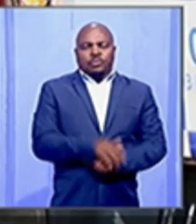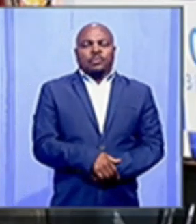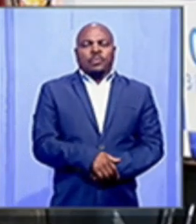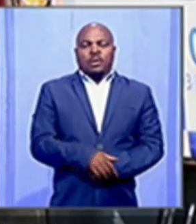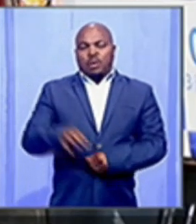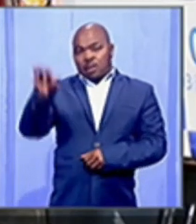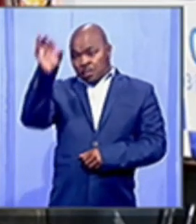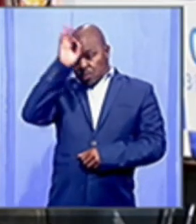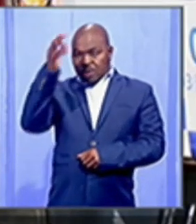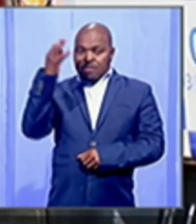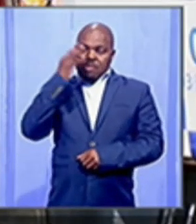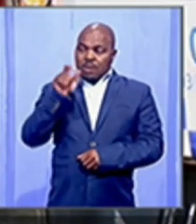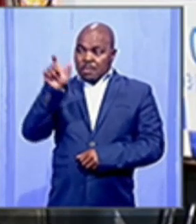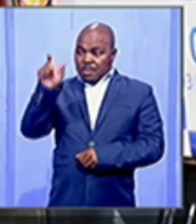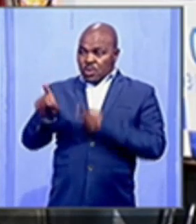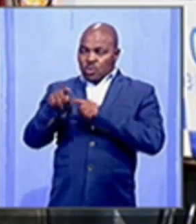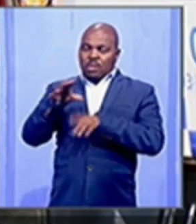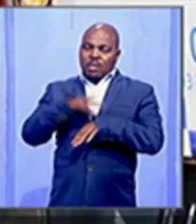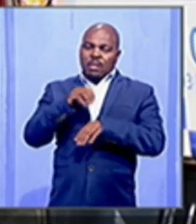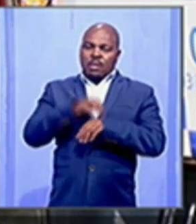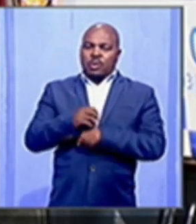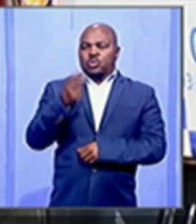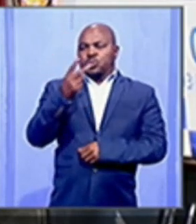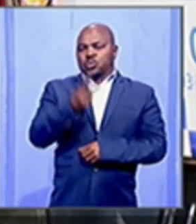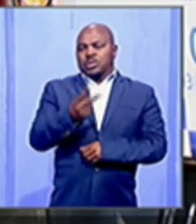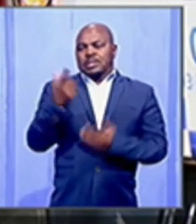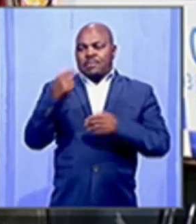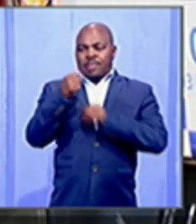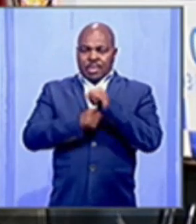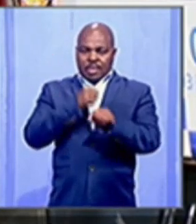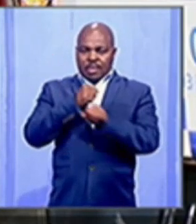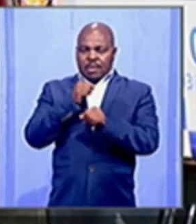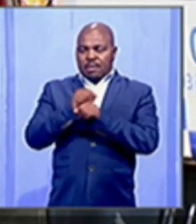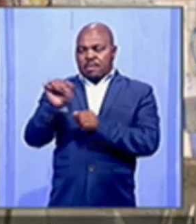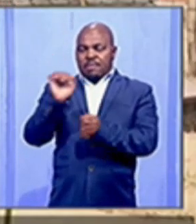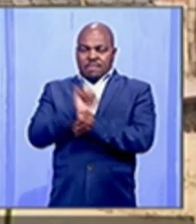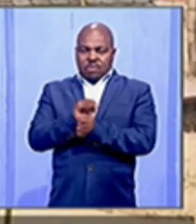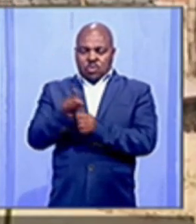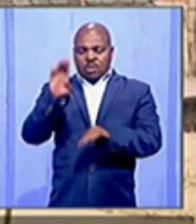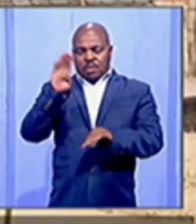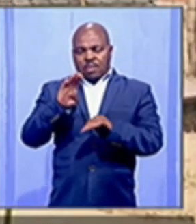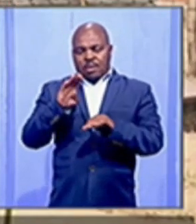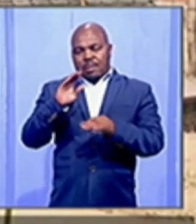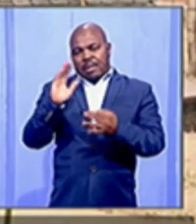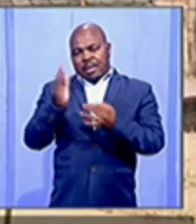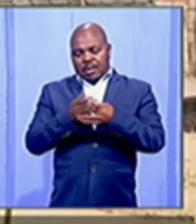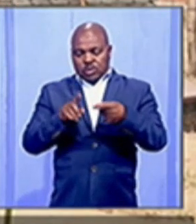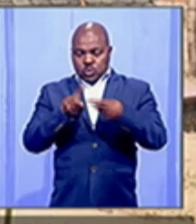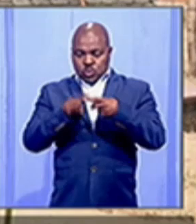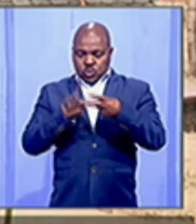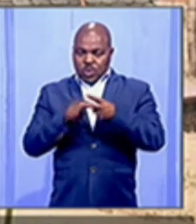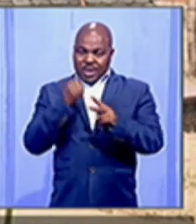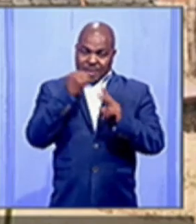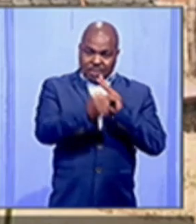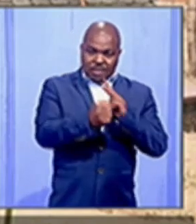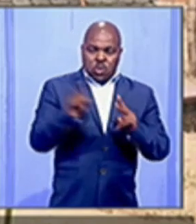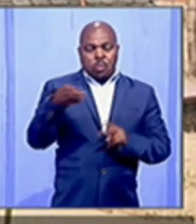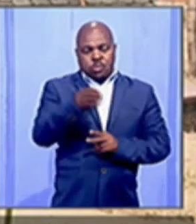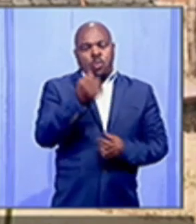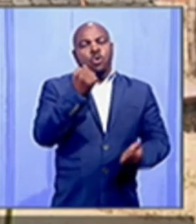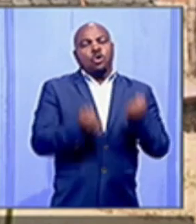Mapodisi a re mmelaelo wa dingwaga di le 27 o pharulwe ka ditatofatso di le 2 tsa polao mme o tla tlhagelela fa pele